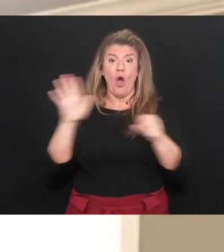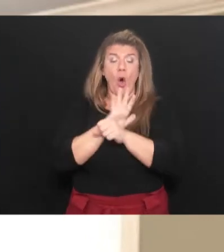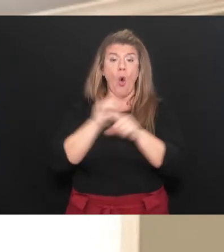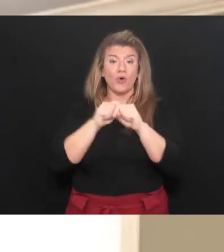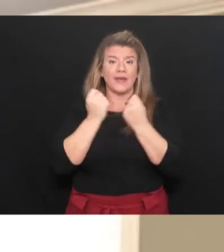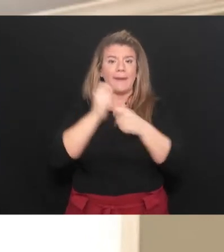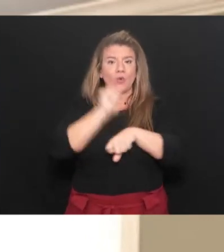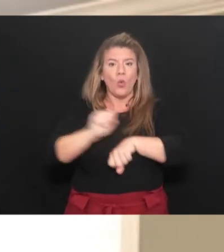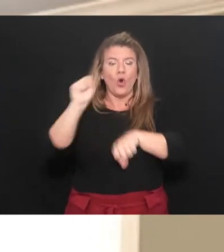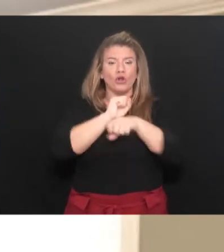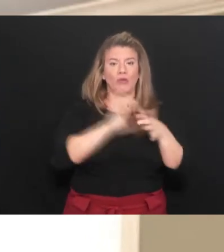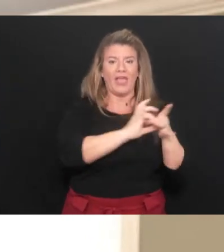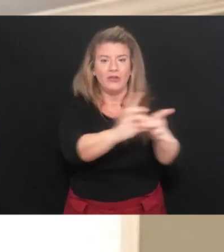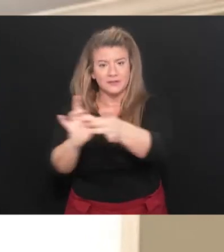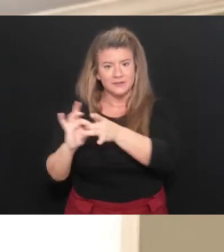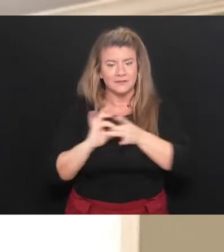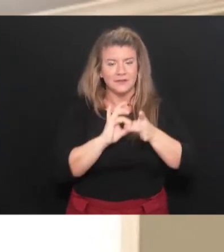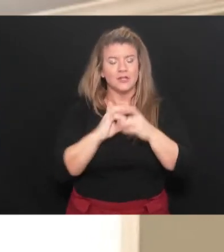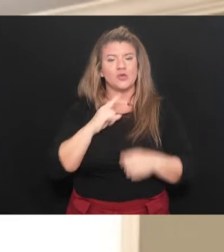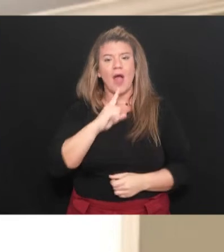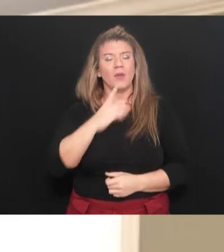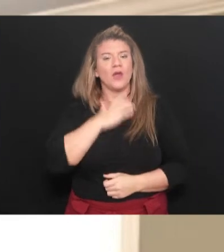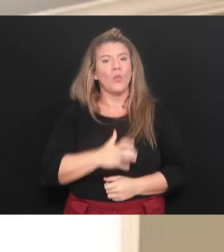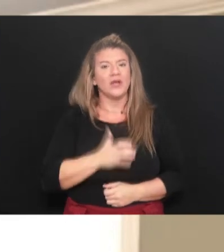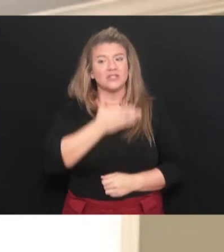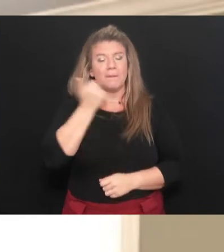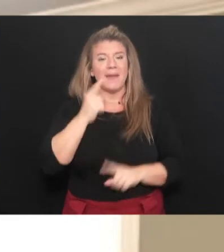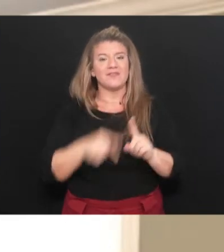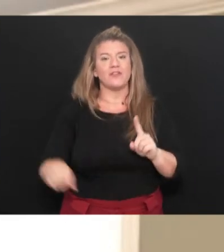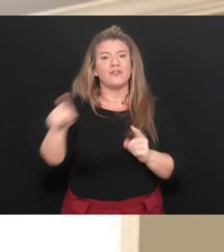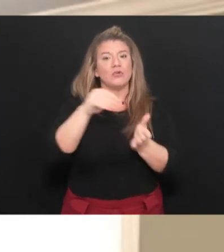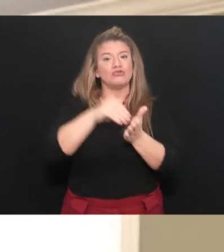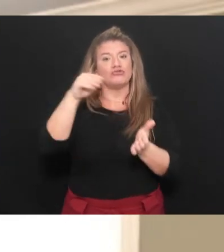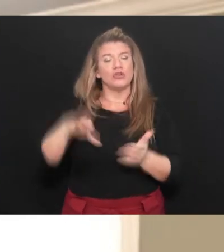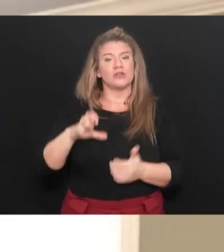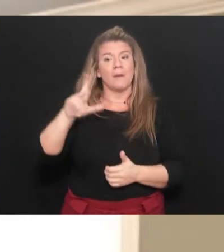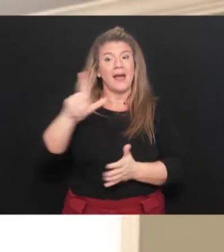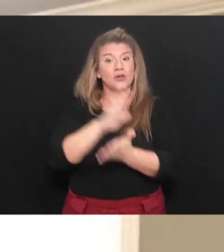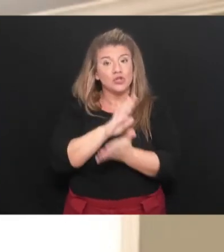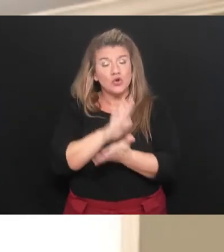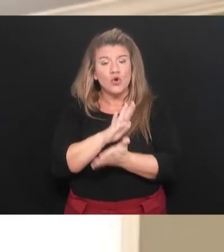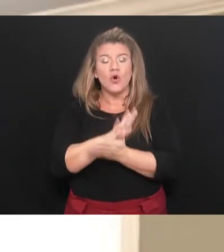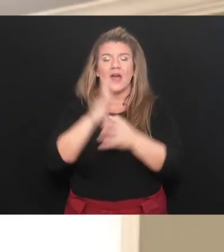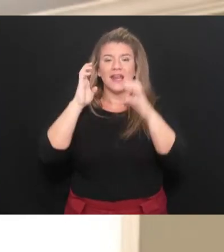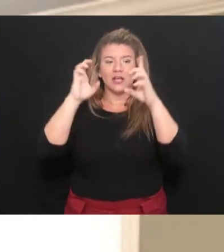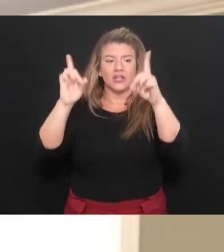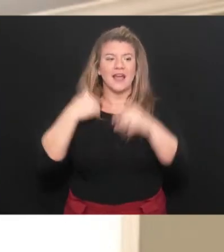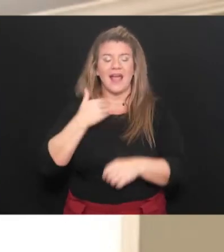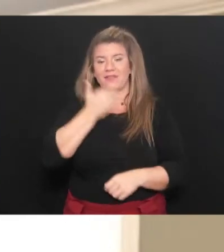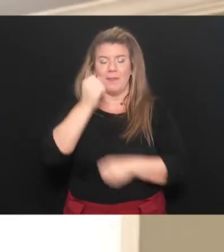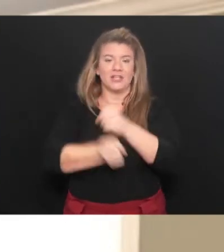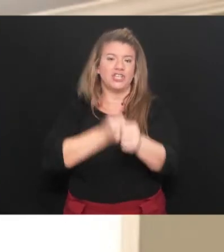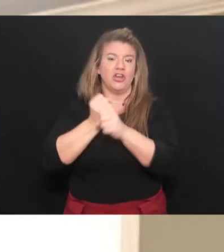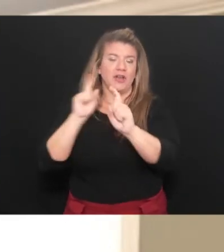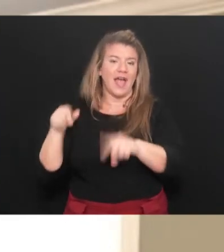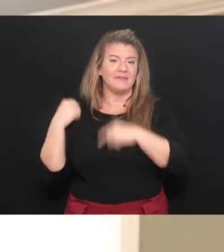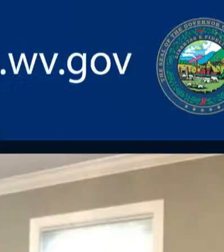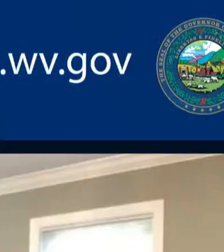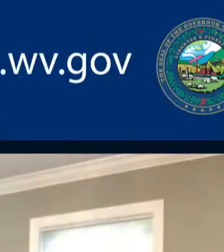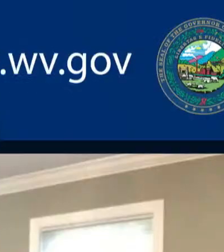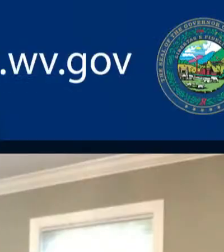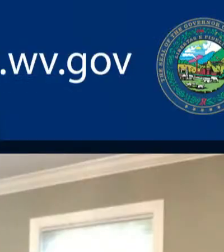wish the very best for the students that are going into school. And I hope the students and educators have the best year yet. Thank you again for having